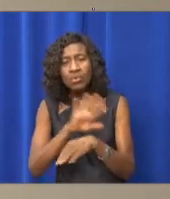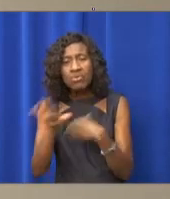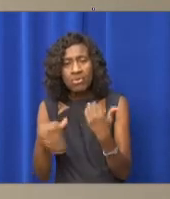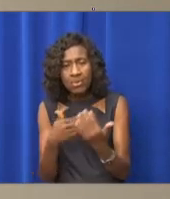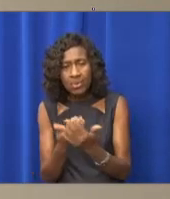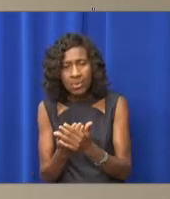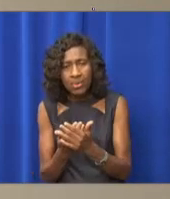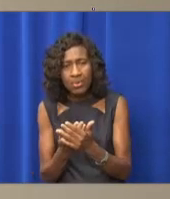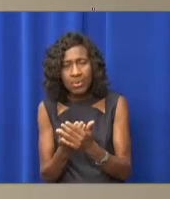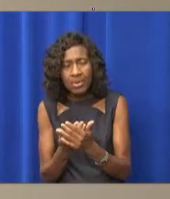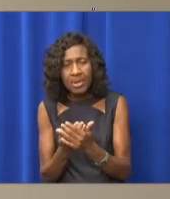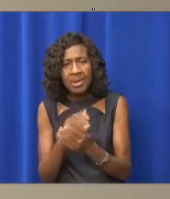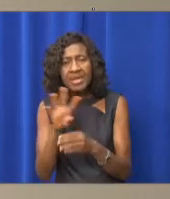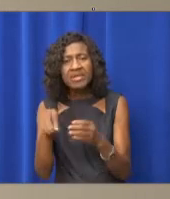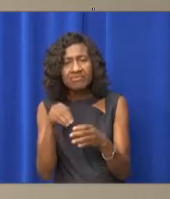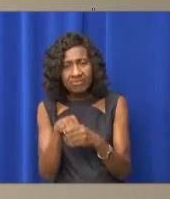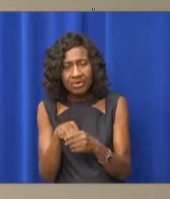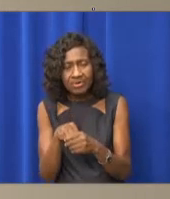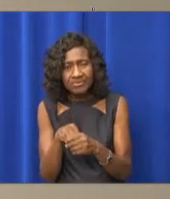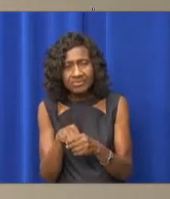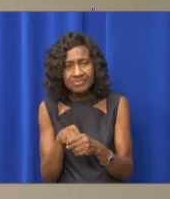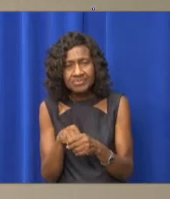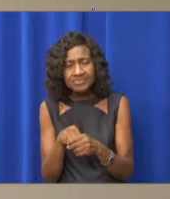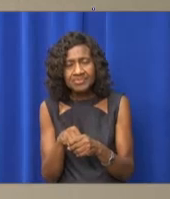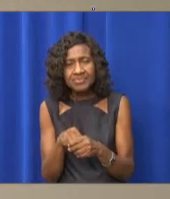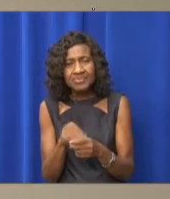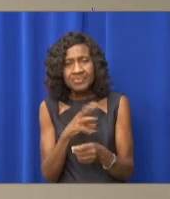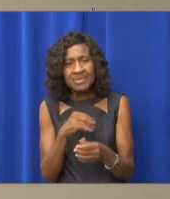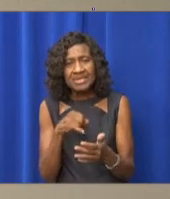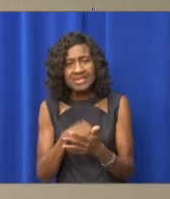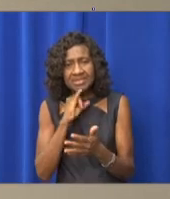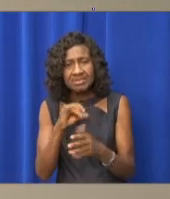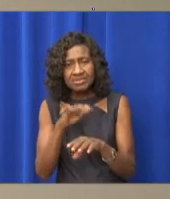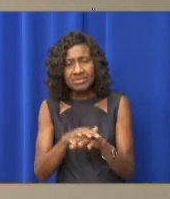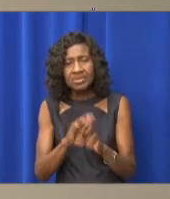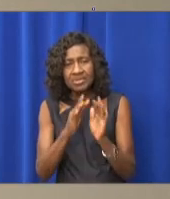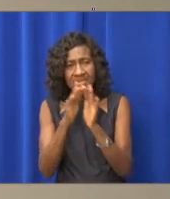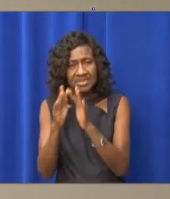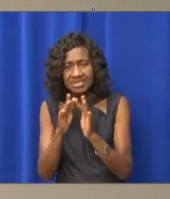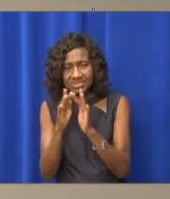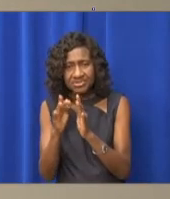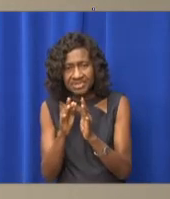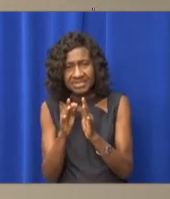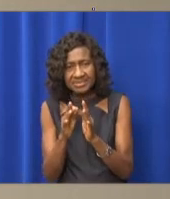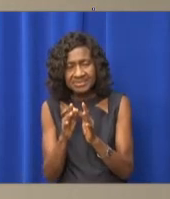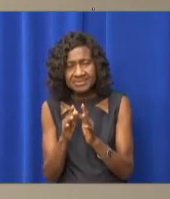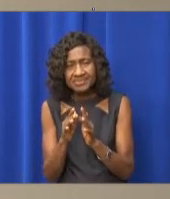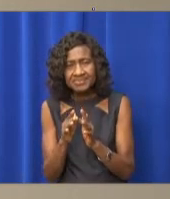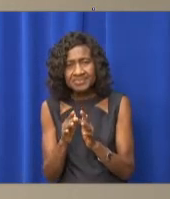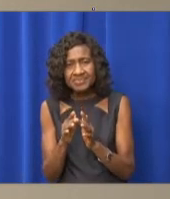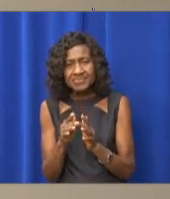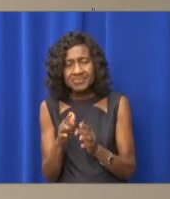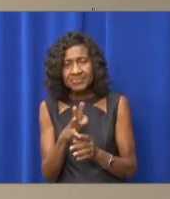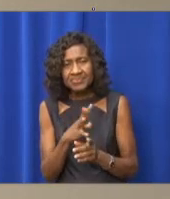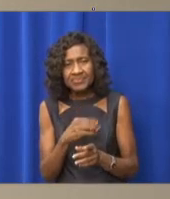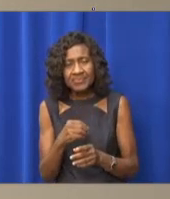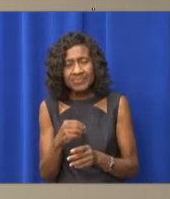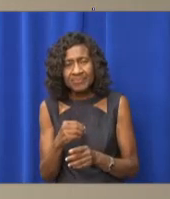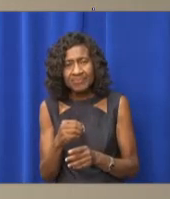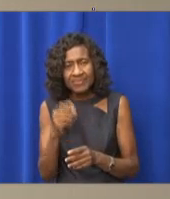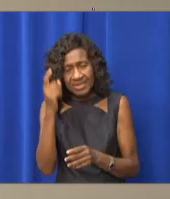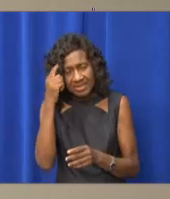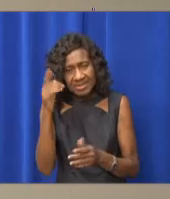that we were able to get to this point. And something that I think that the caucus would support.